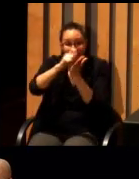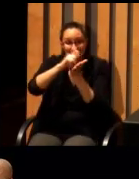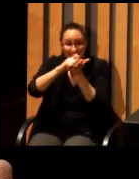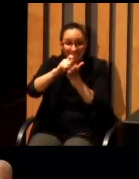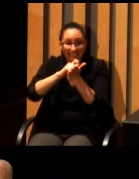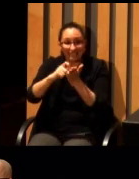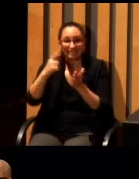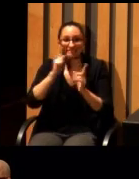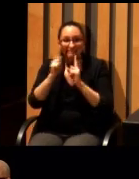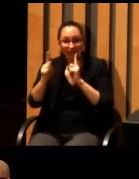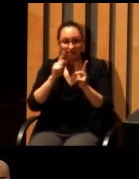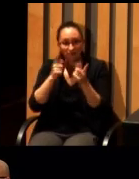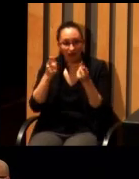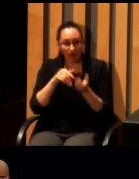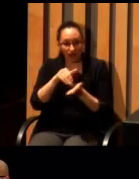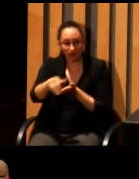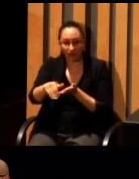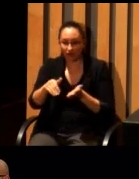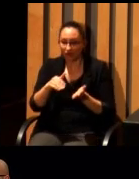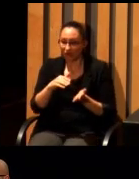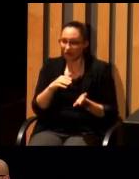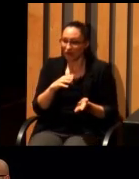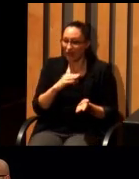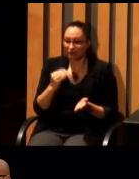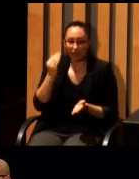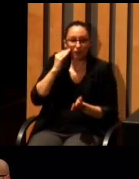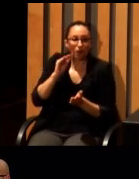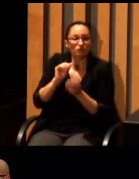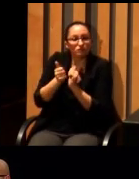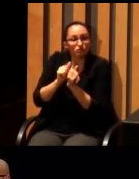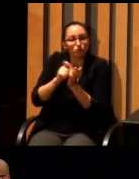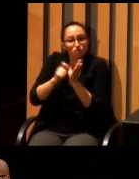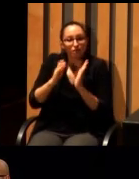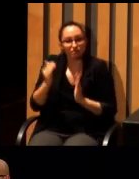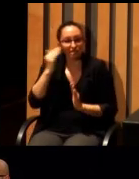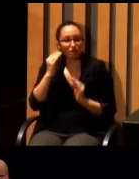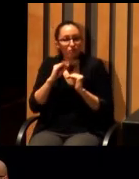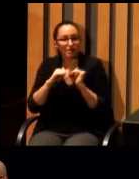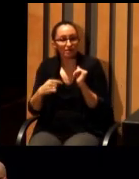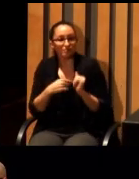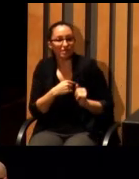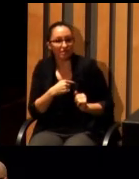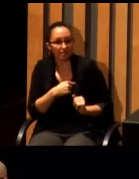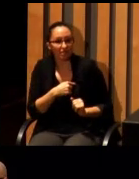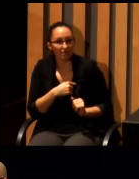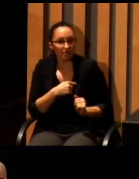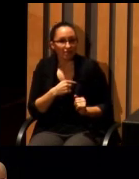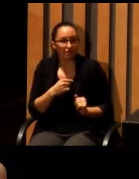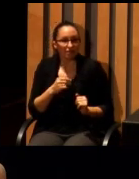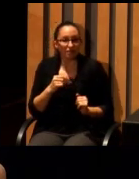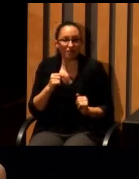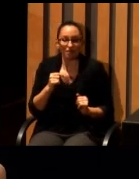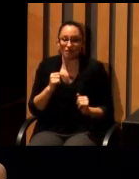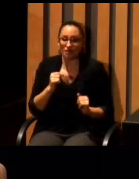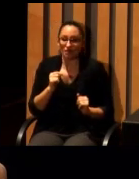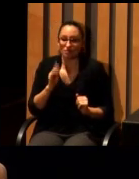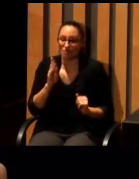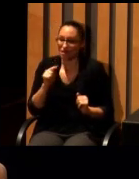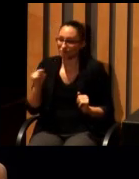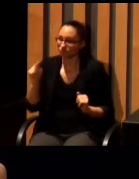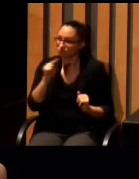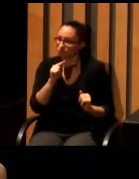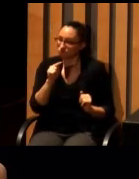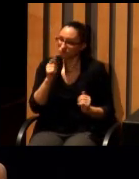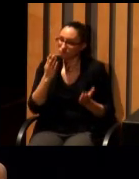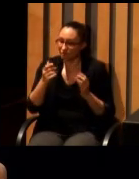way, and the sports writers here probably know more about this, and I may know enough to be dangerous, but we may remember that there was